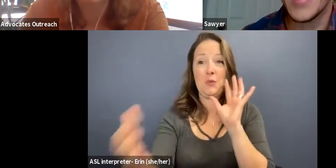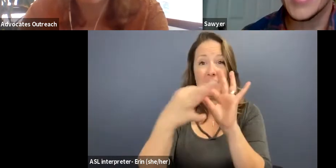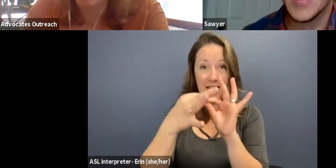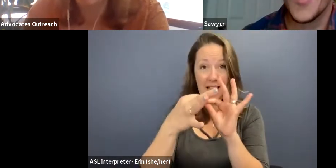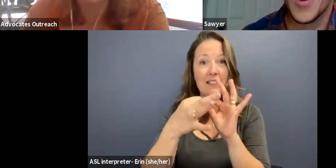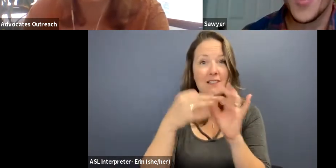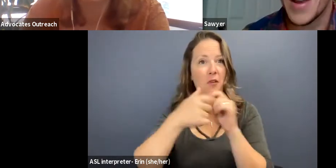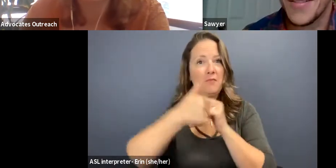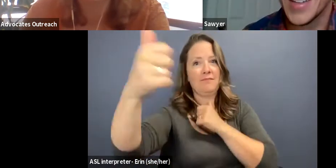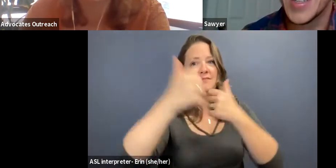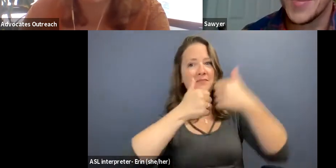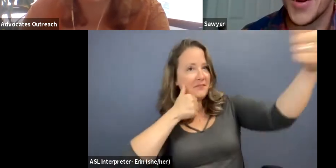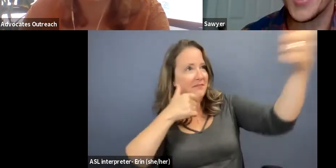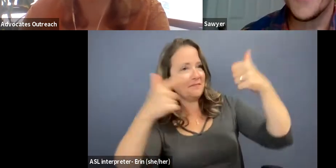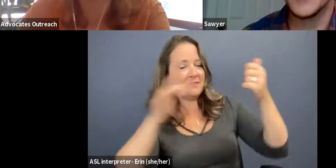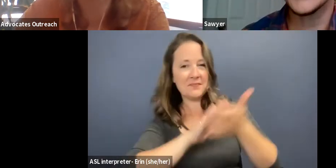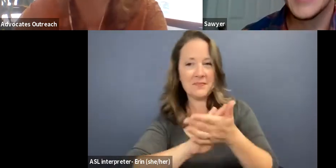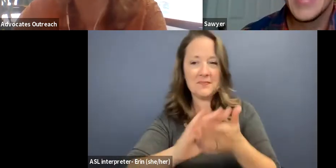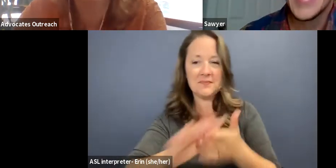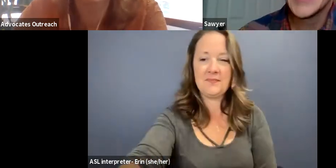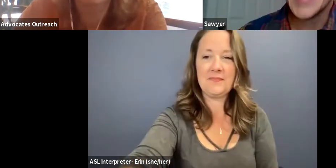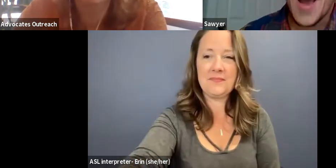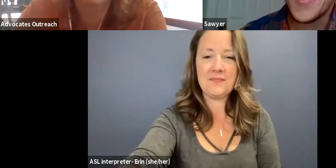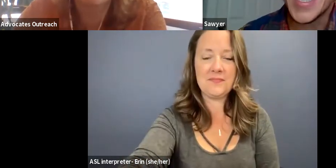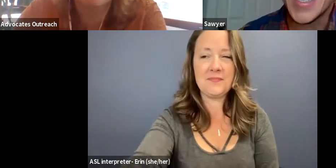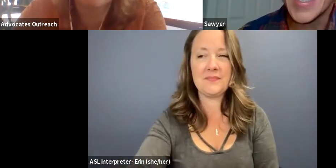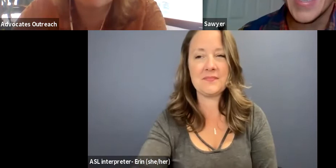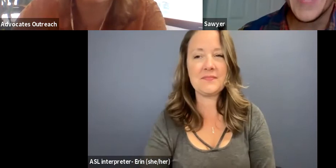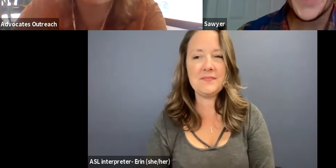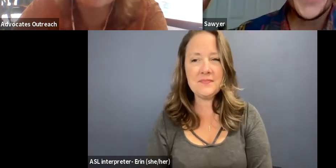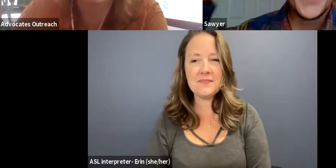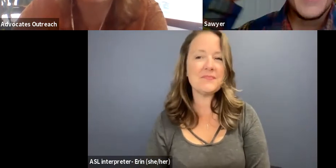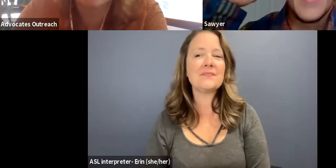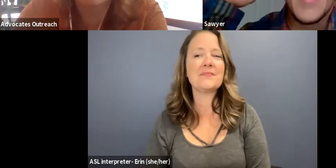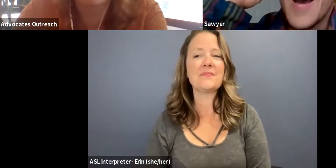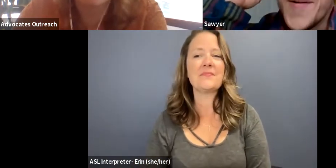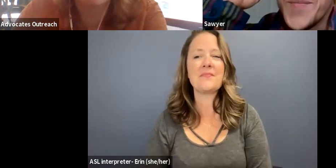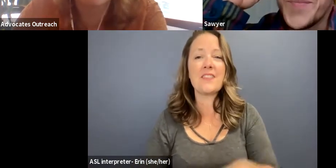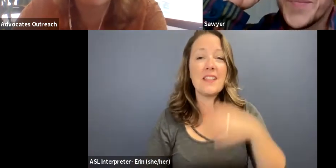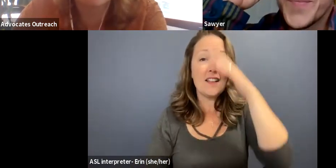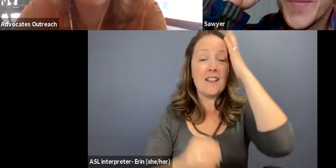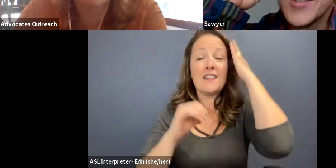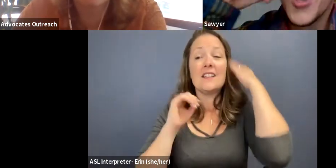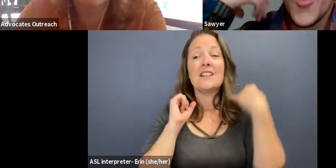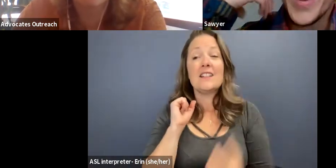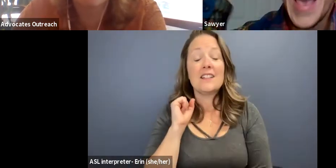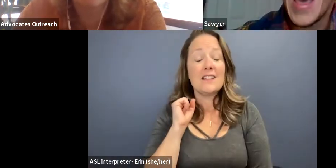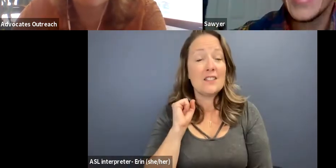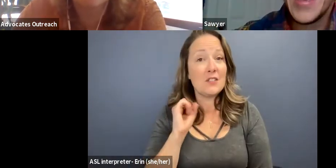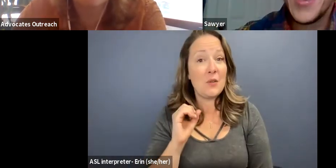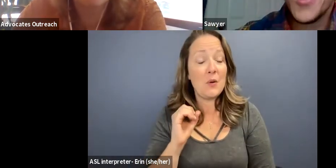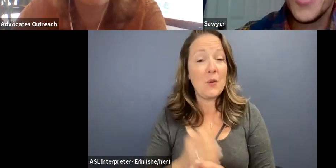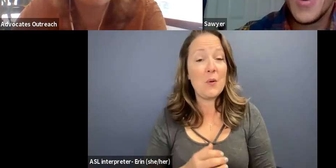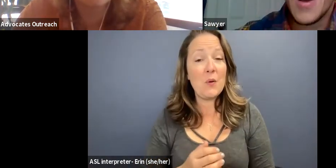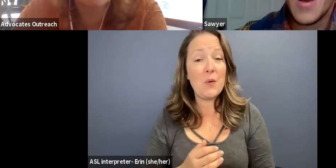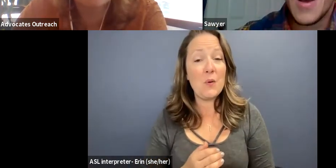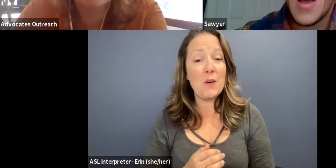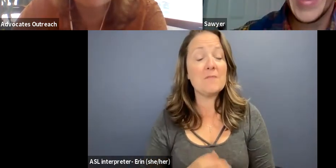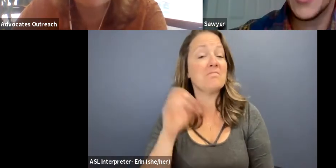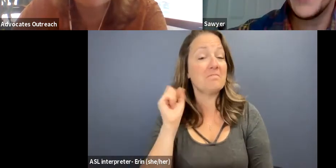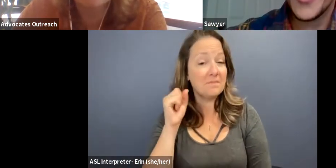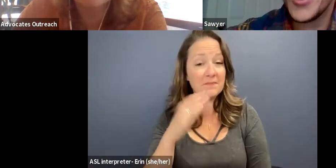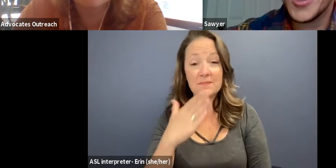so much. Well, good morning, everybody. My name is Sawyer Platts. I am excited to be here again. I did a